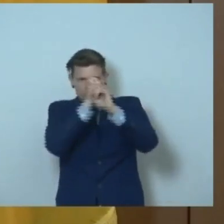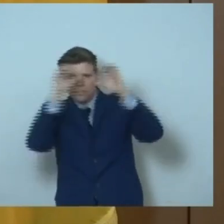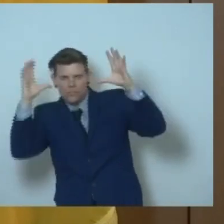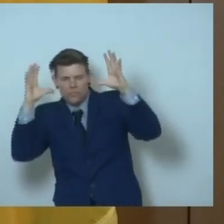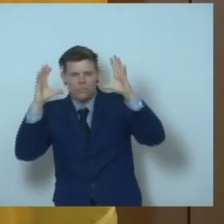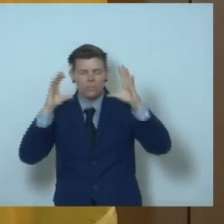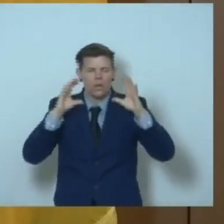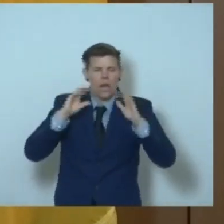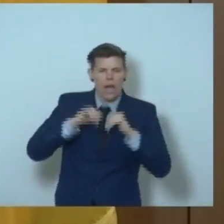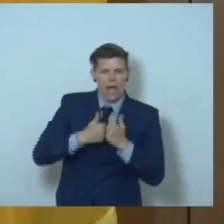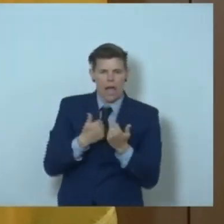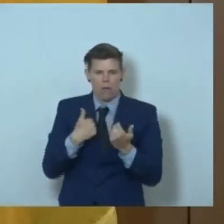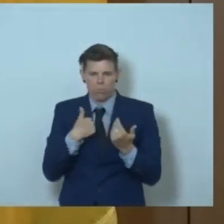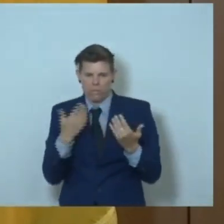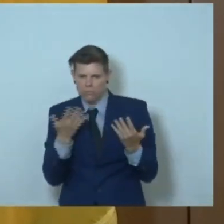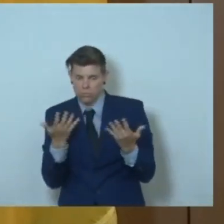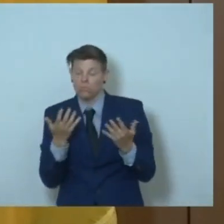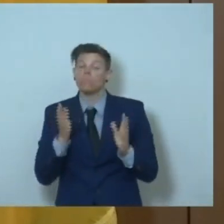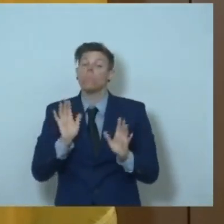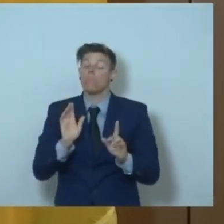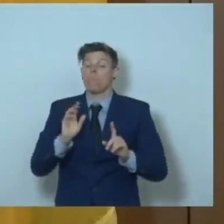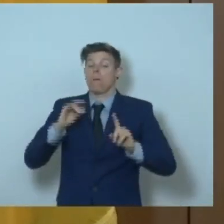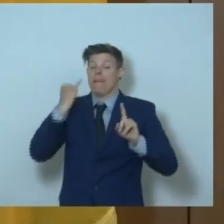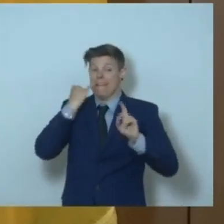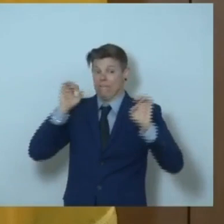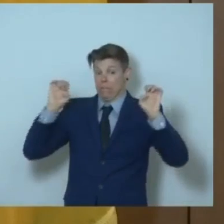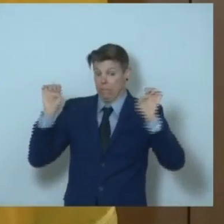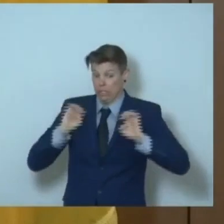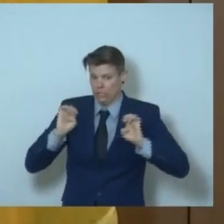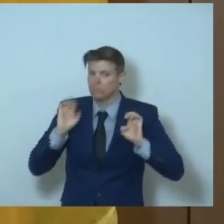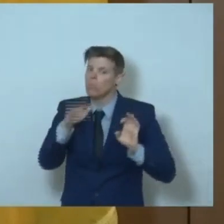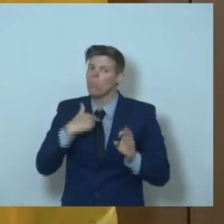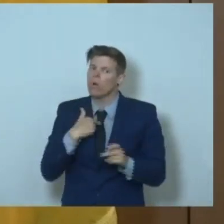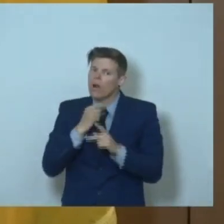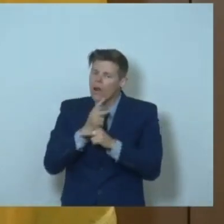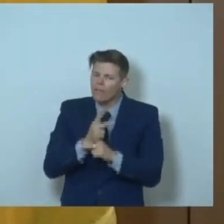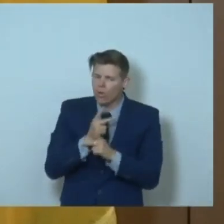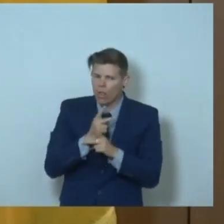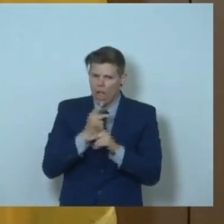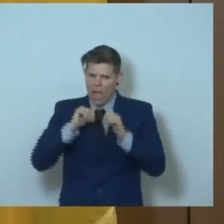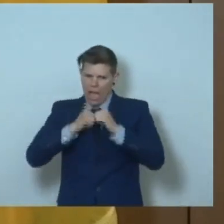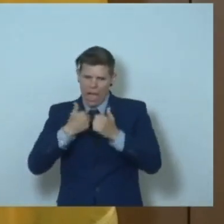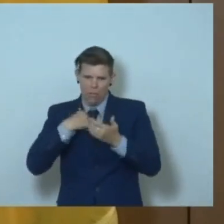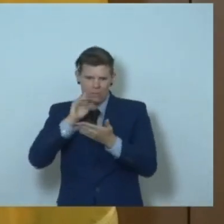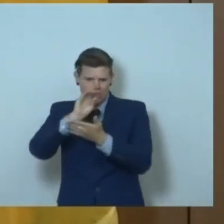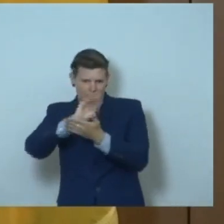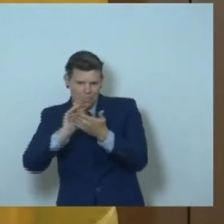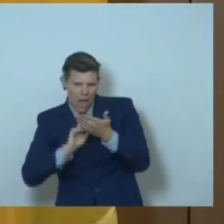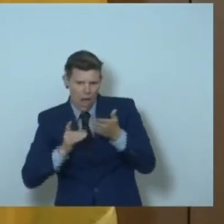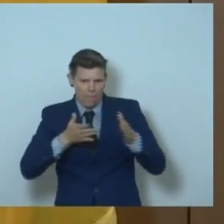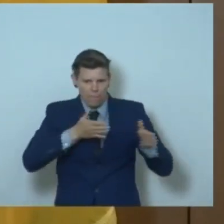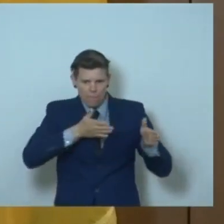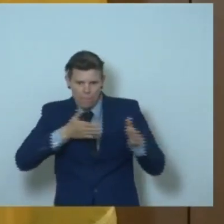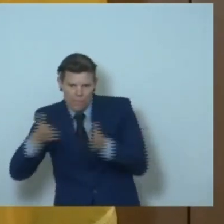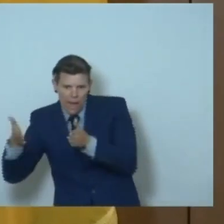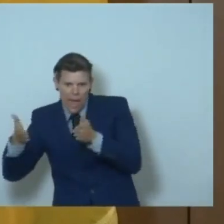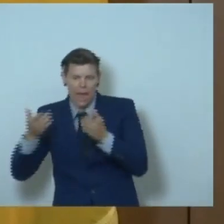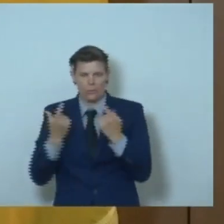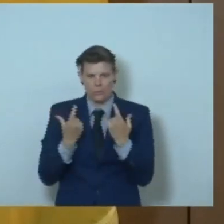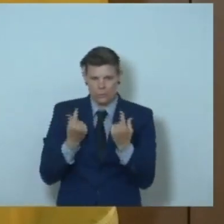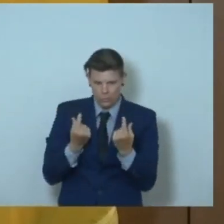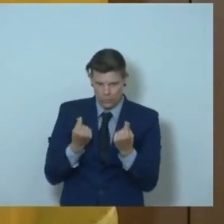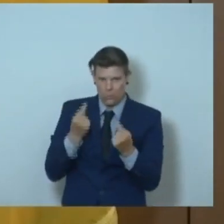in an emergency, we would be very careful to craft it so that it's related to this general election and COVID.